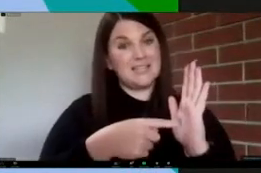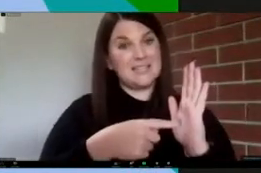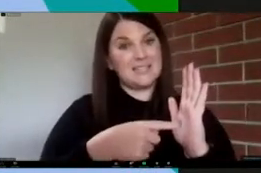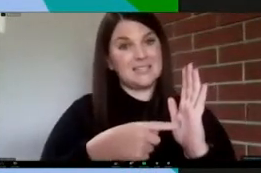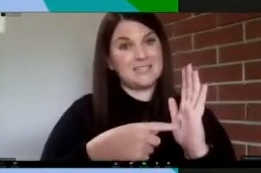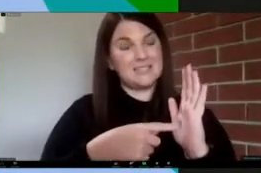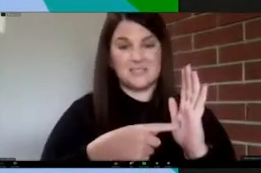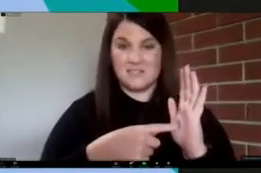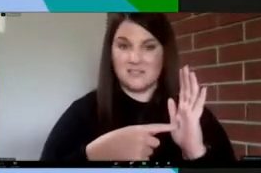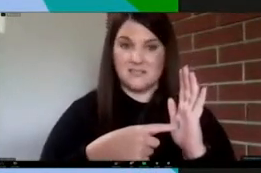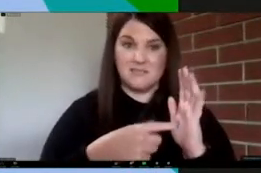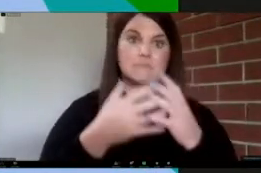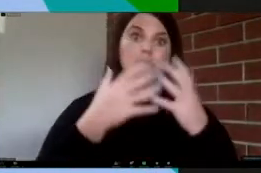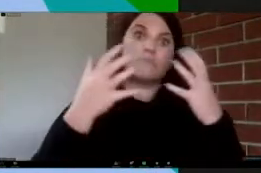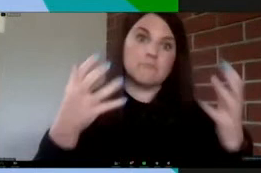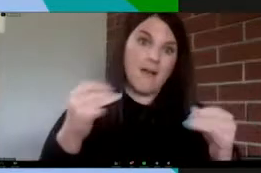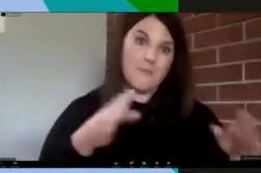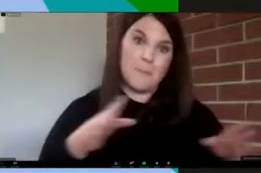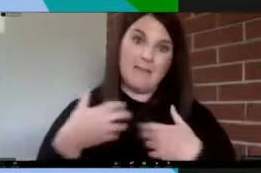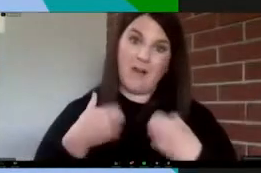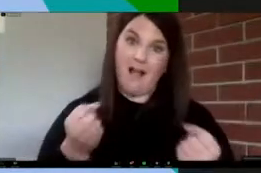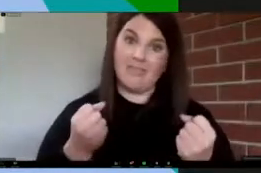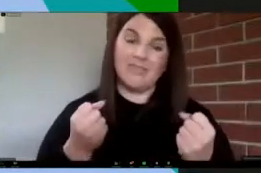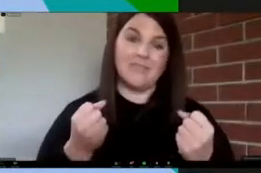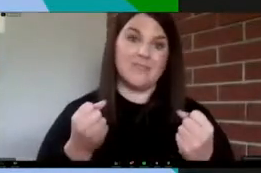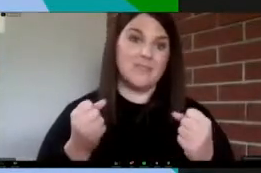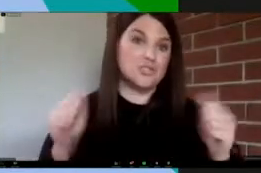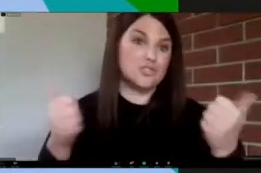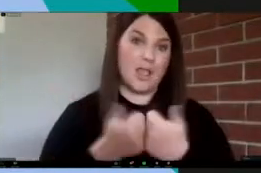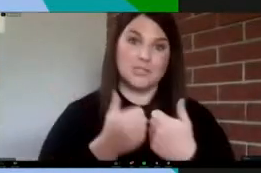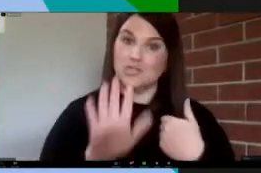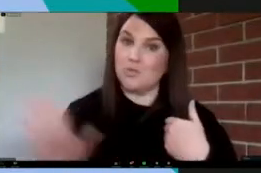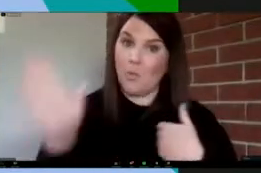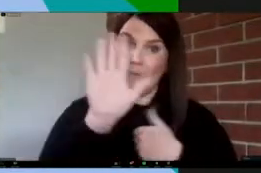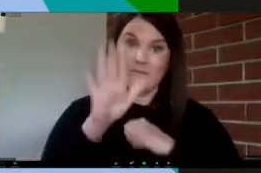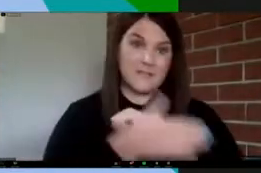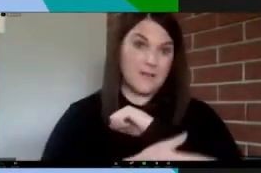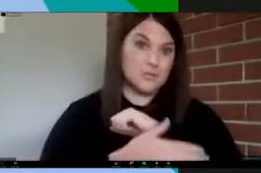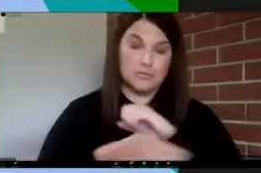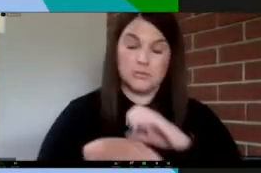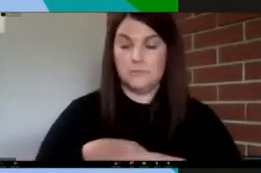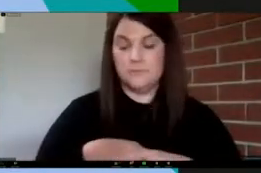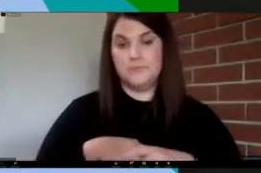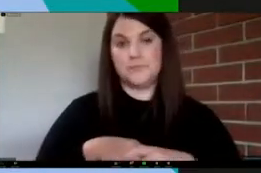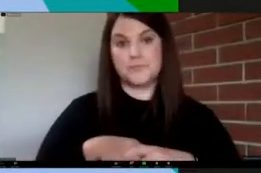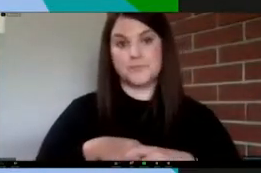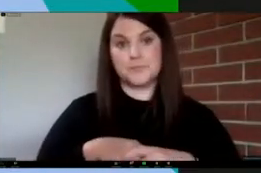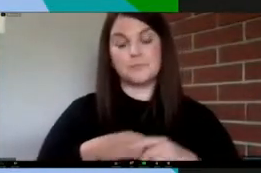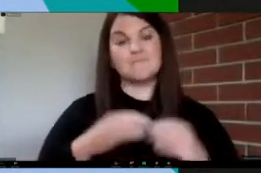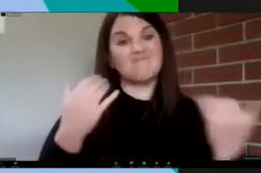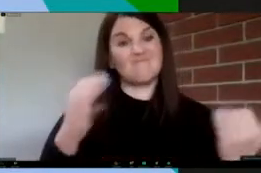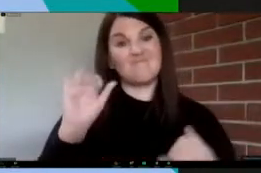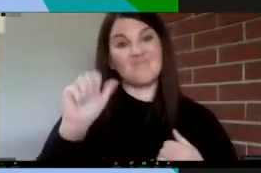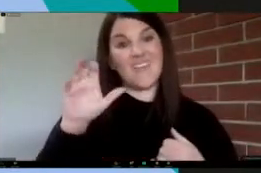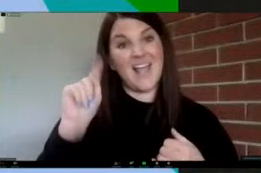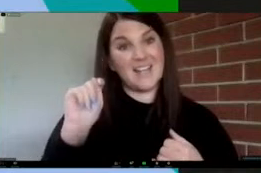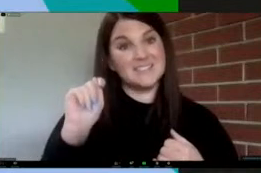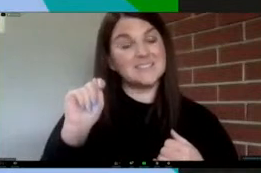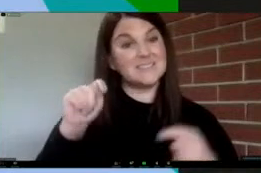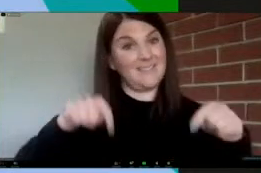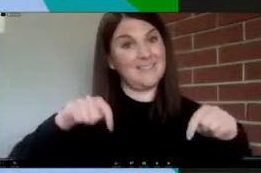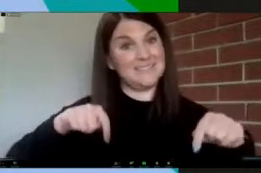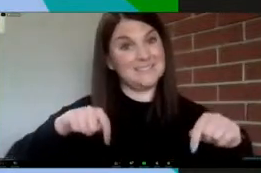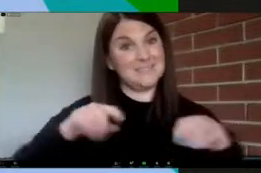unprecedented behavioral health challenges across the nation. Now, it is a fact that this